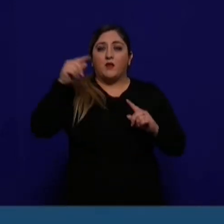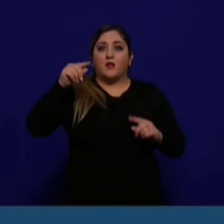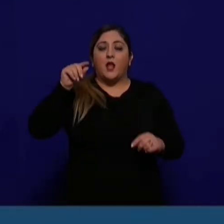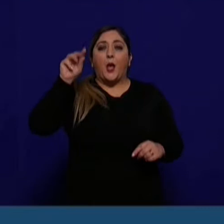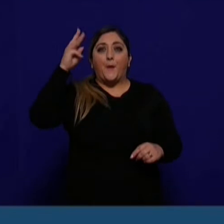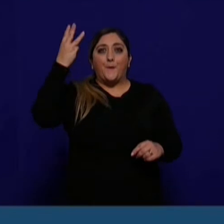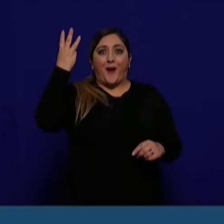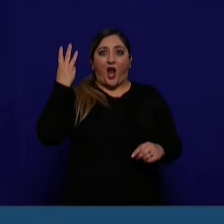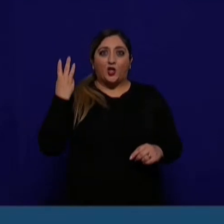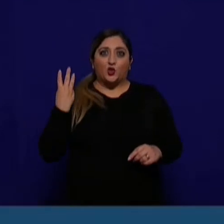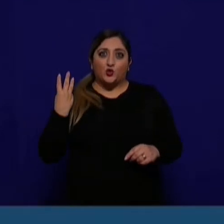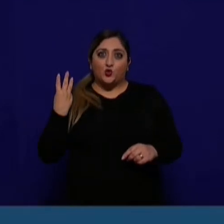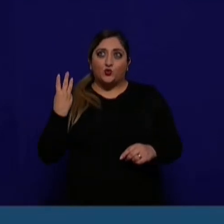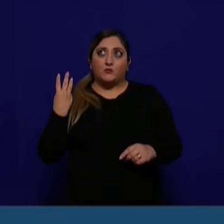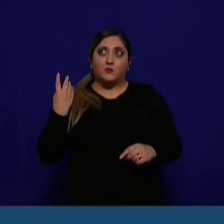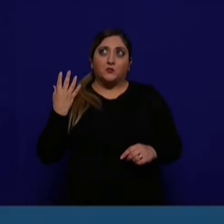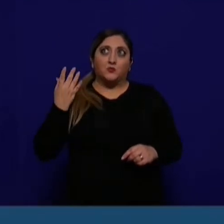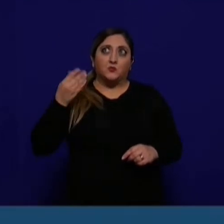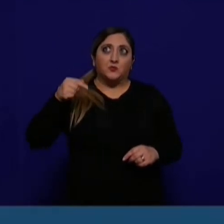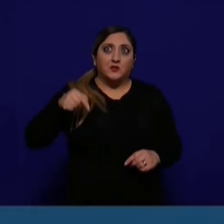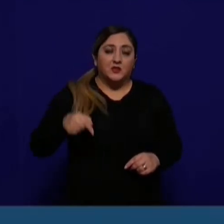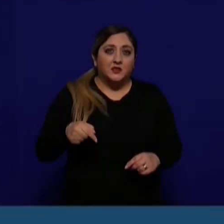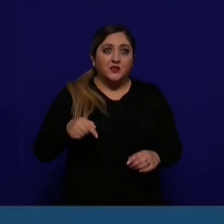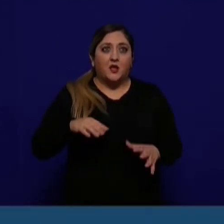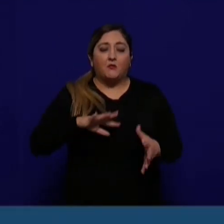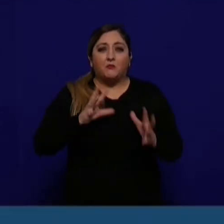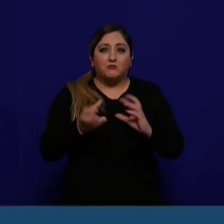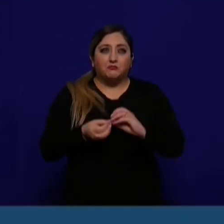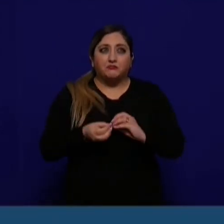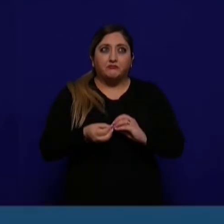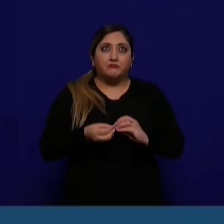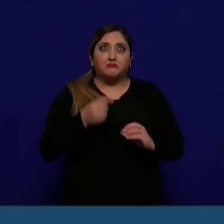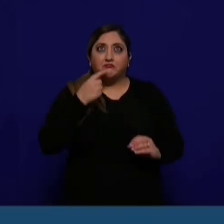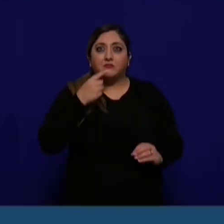l-hawnhekk kienu bejn 70 u 74 l-iktar fl-irġiel.